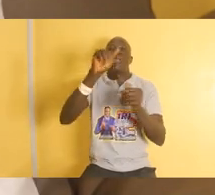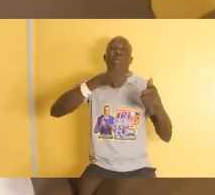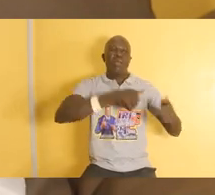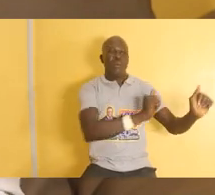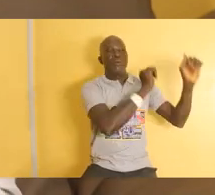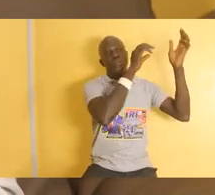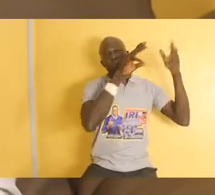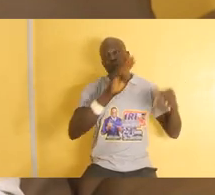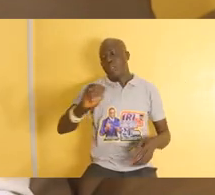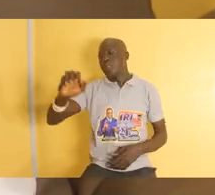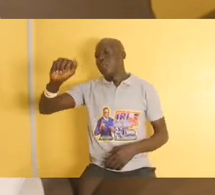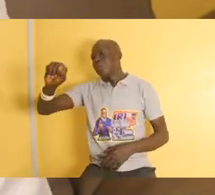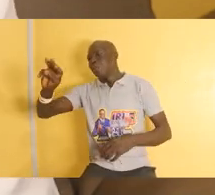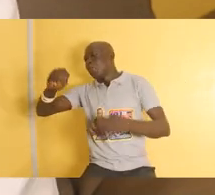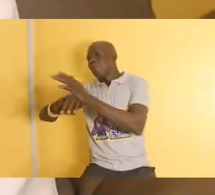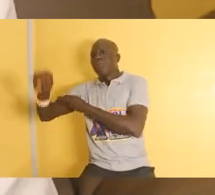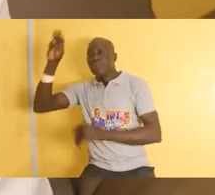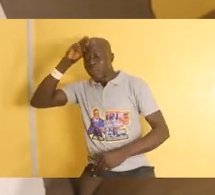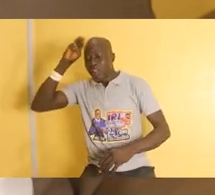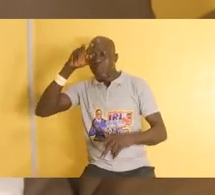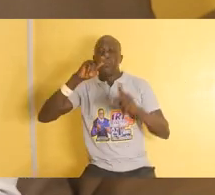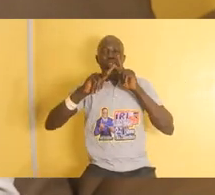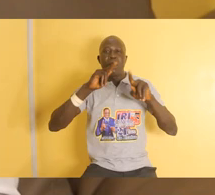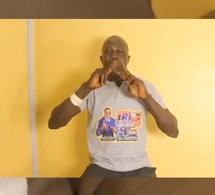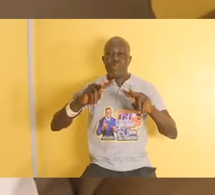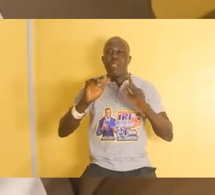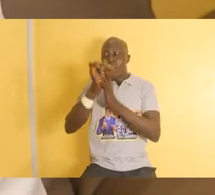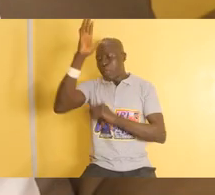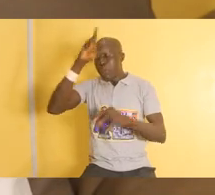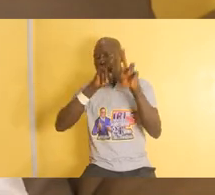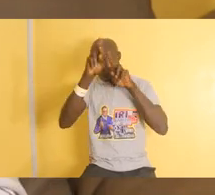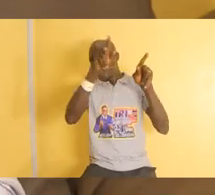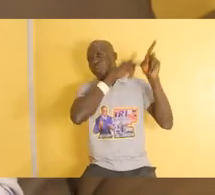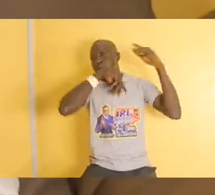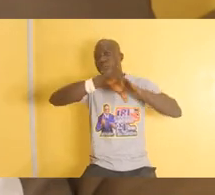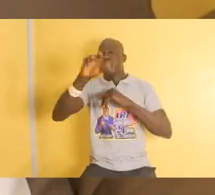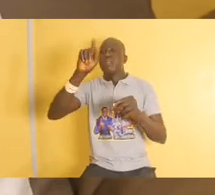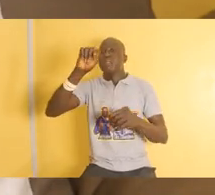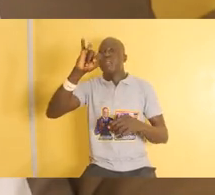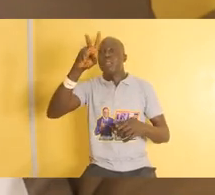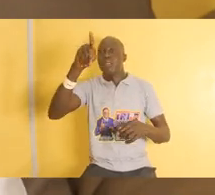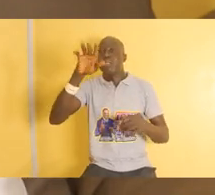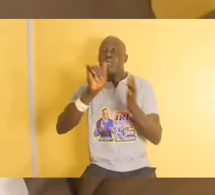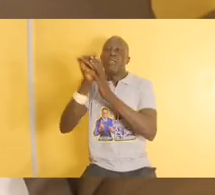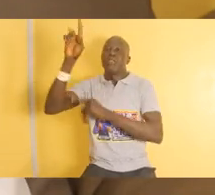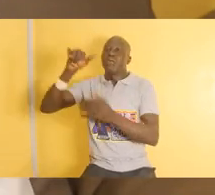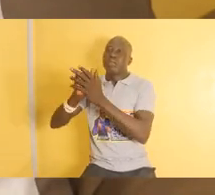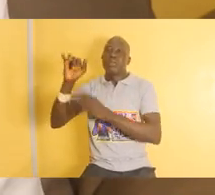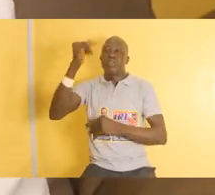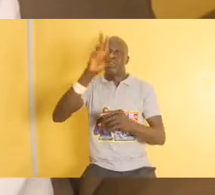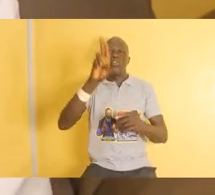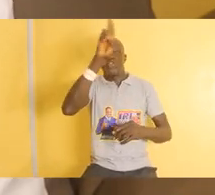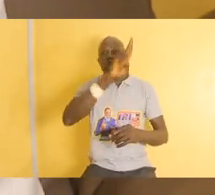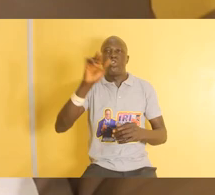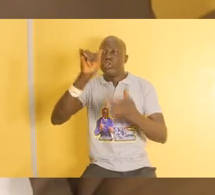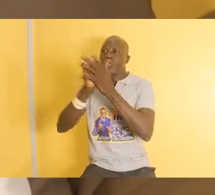doctor SMO Mustafa JP Babasebioba lori TikTok lori Instagram lori